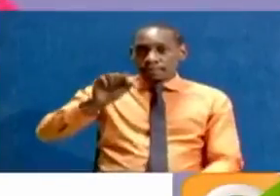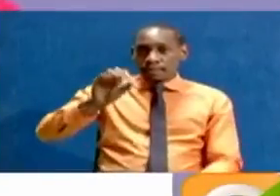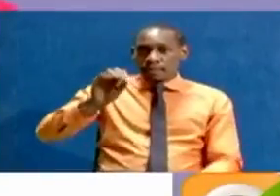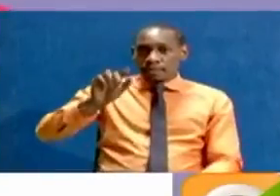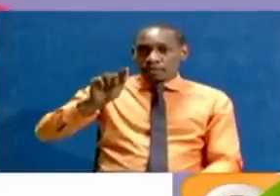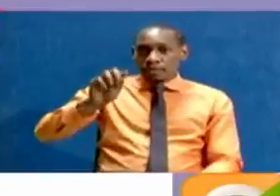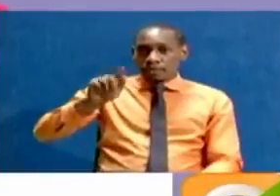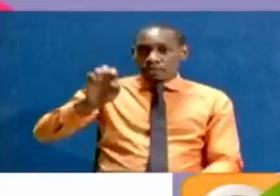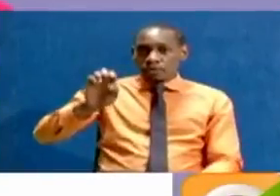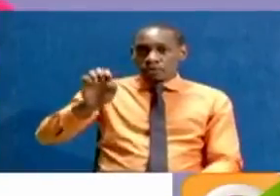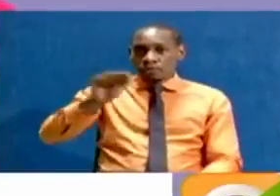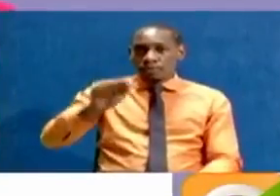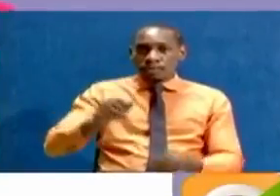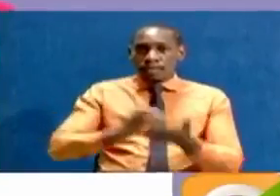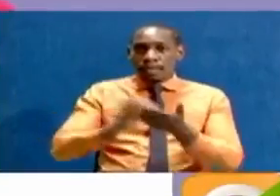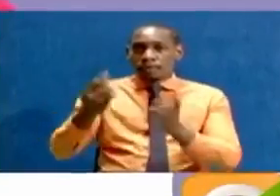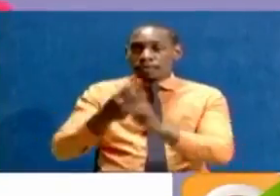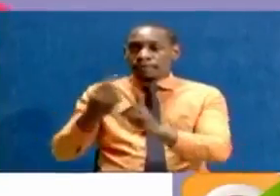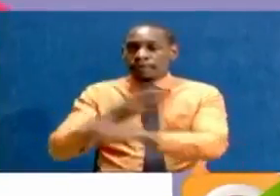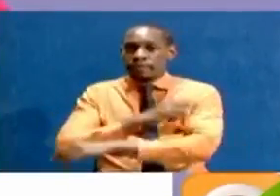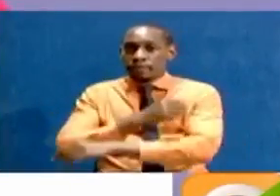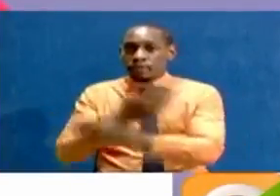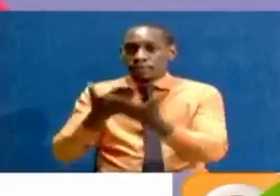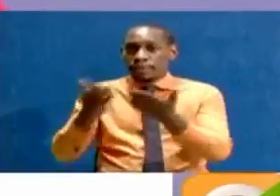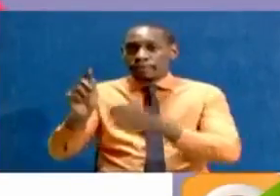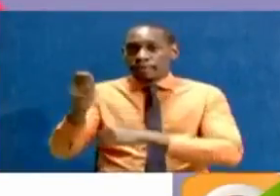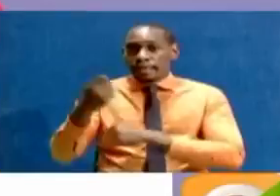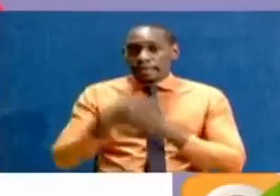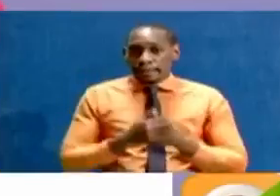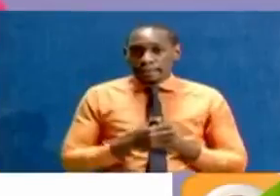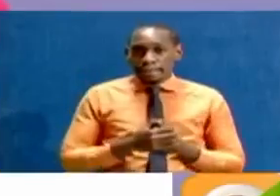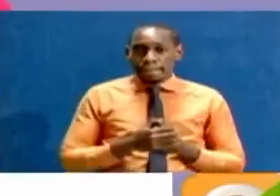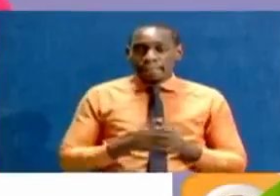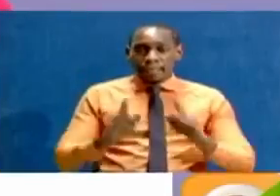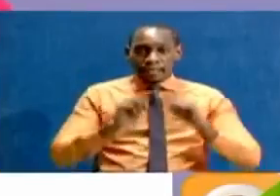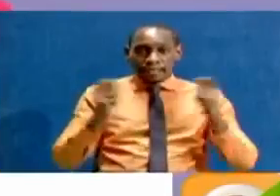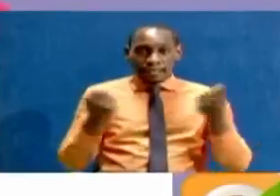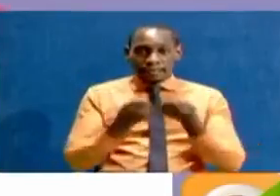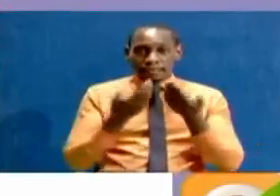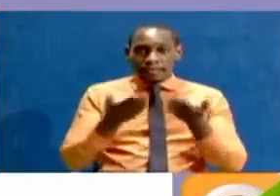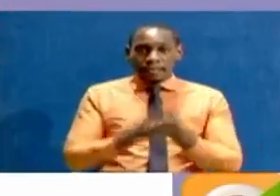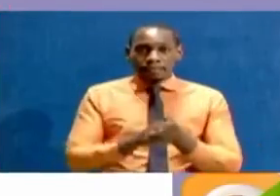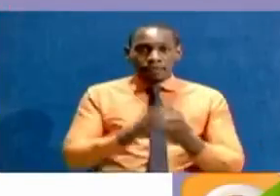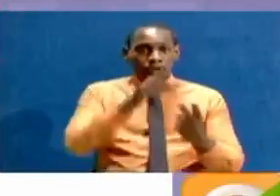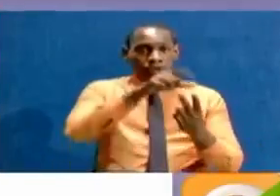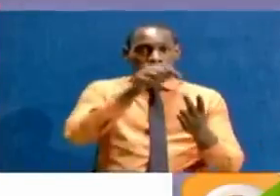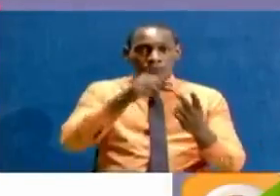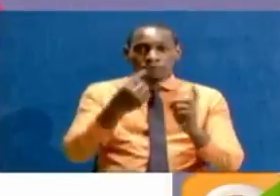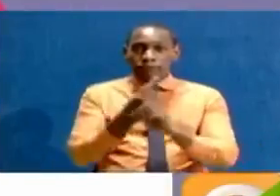this hospital to other hospitals in the country. And the team is looking at several